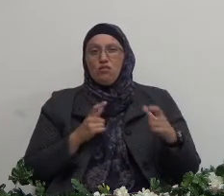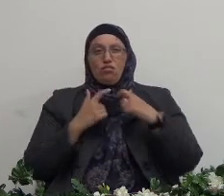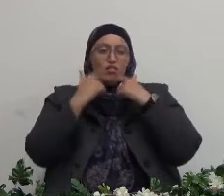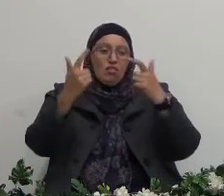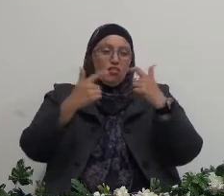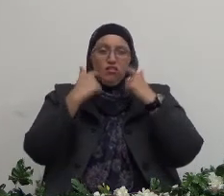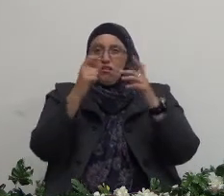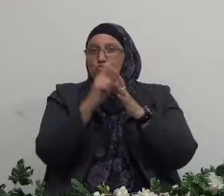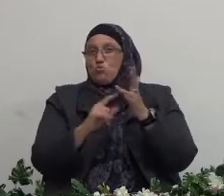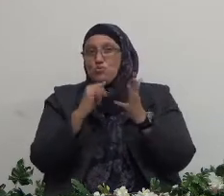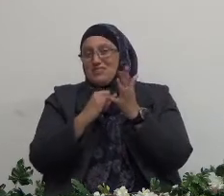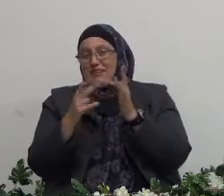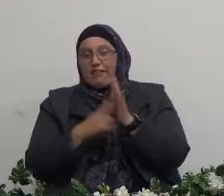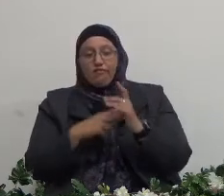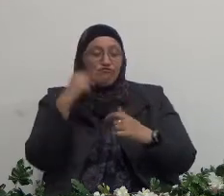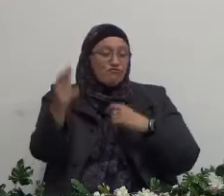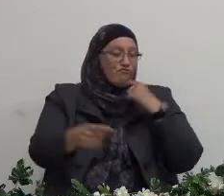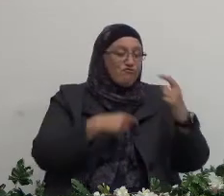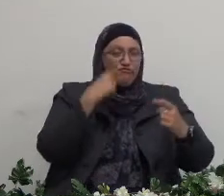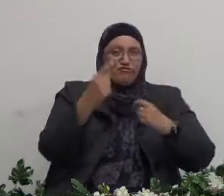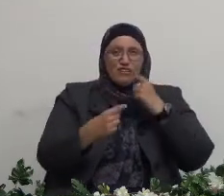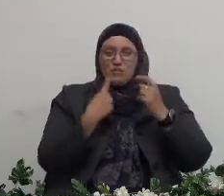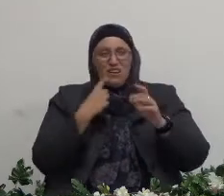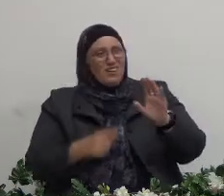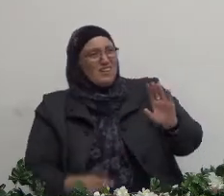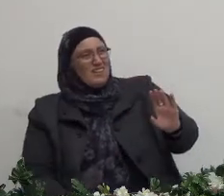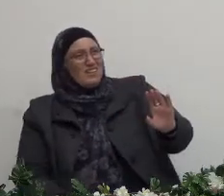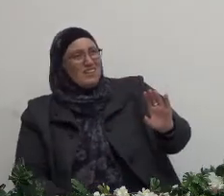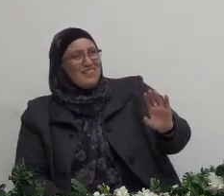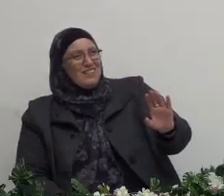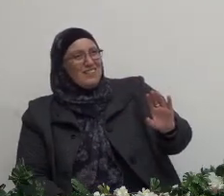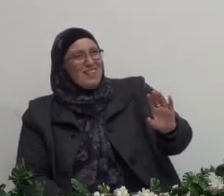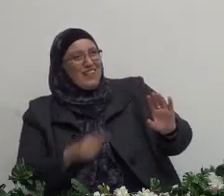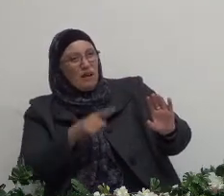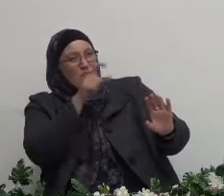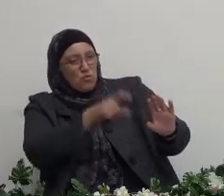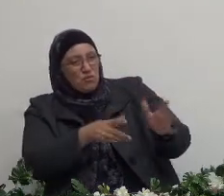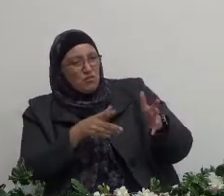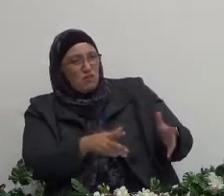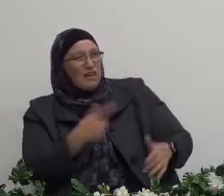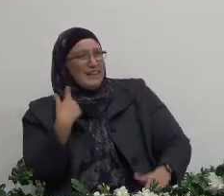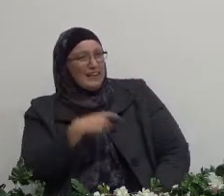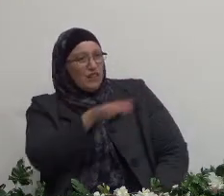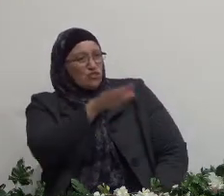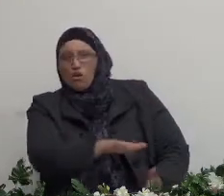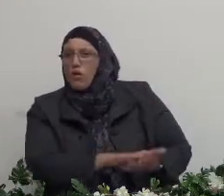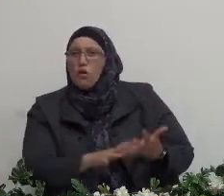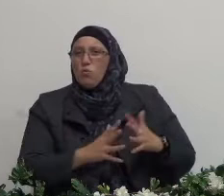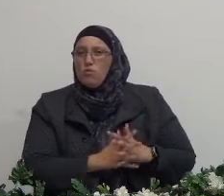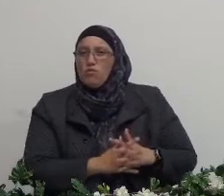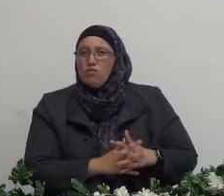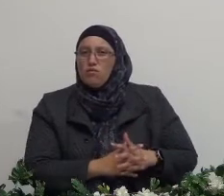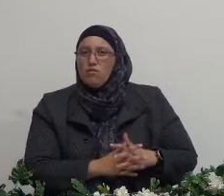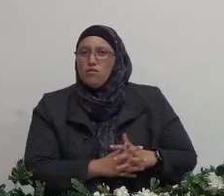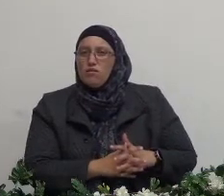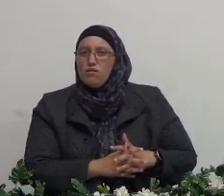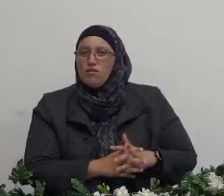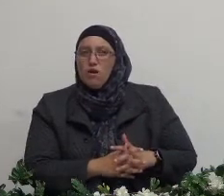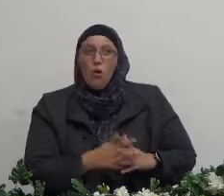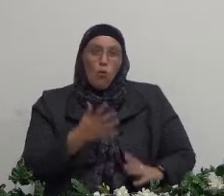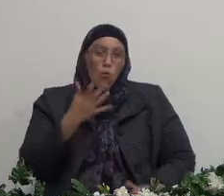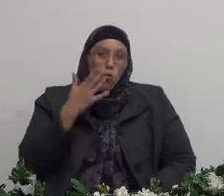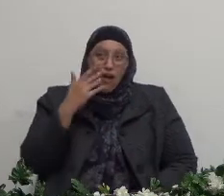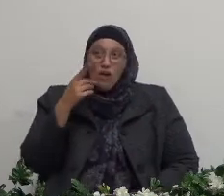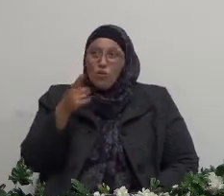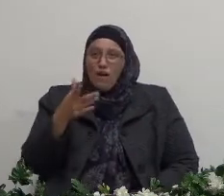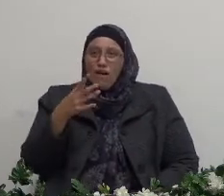It'll get to the point where someone asks, how can someone kill a child? Or how can someone Once I've crossed every red line, I